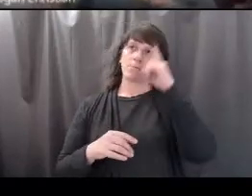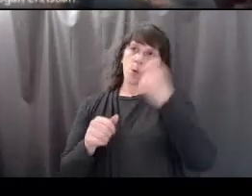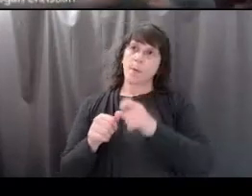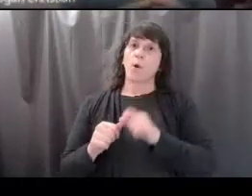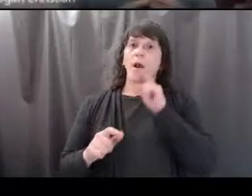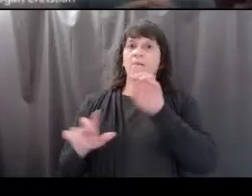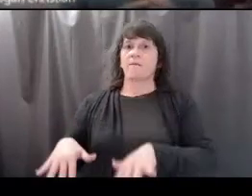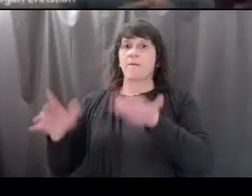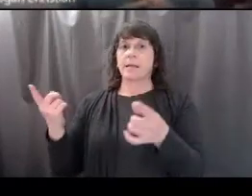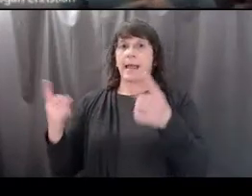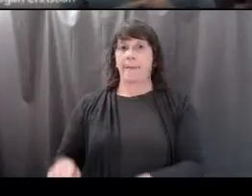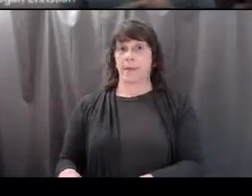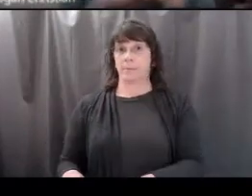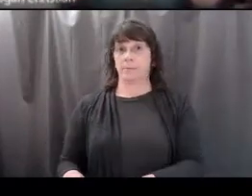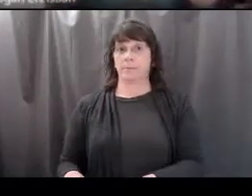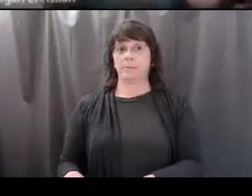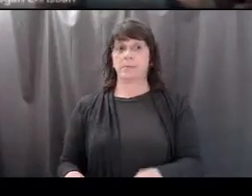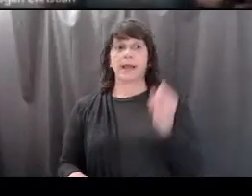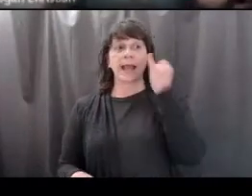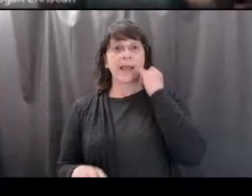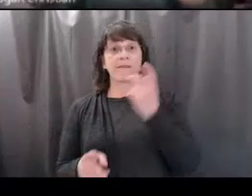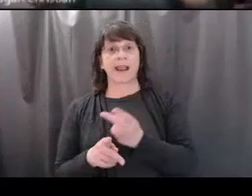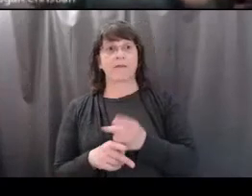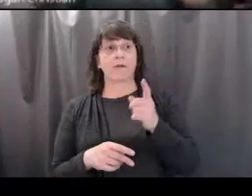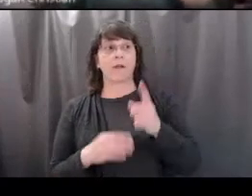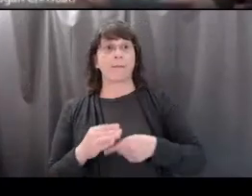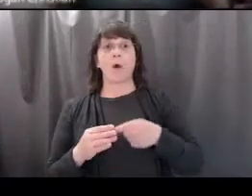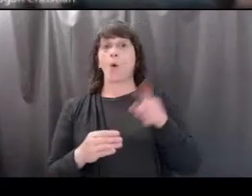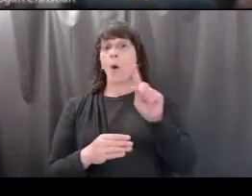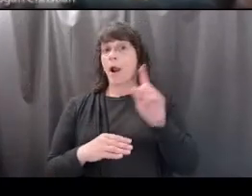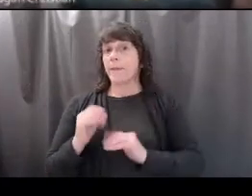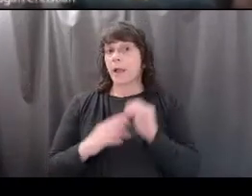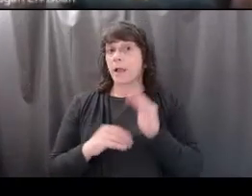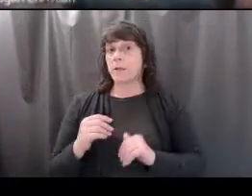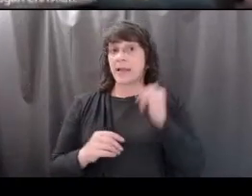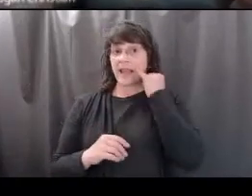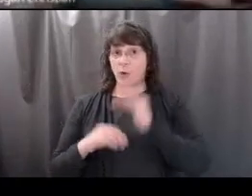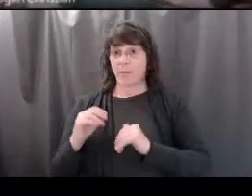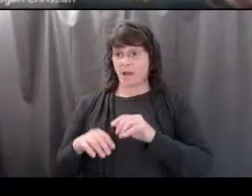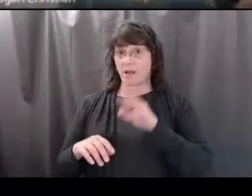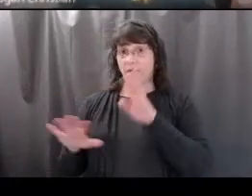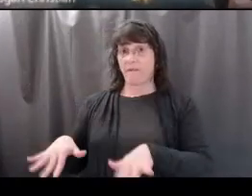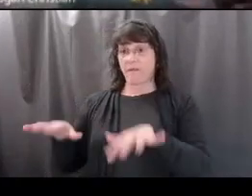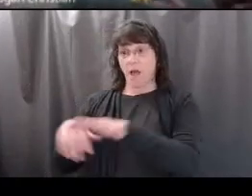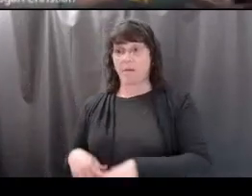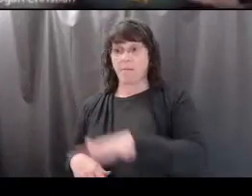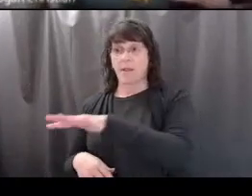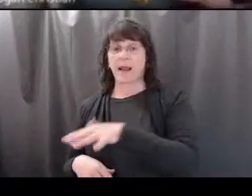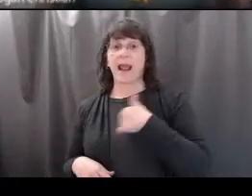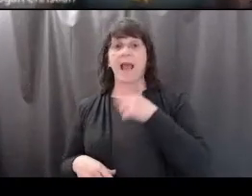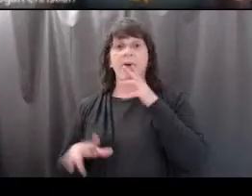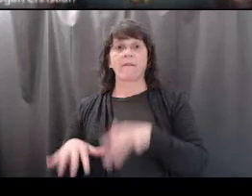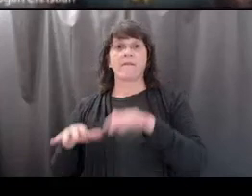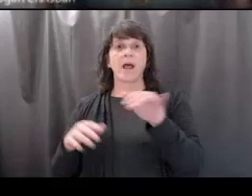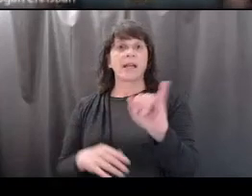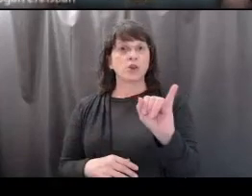happen. So whether that's being careful about building in floodplains, if you do build in a floodplain, have flood insurance, build in